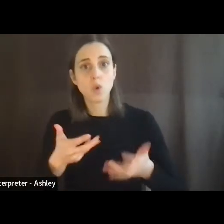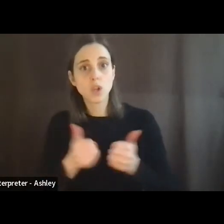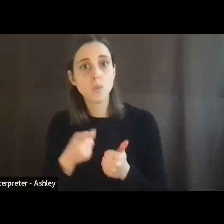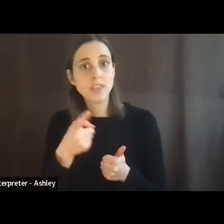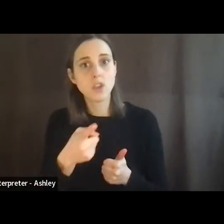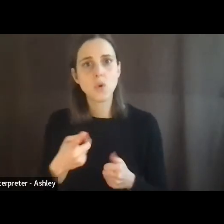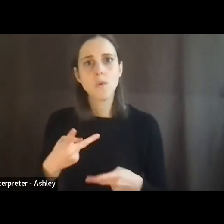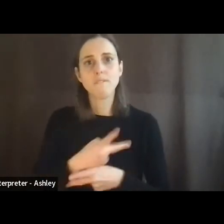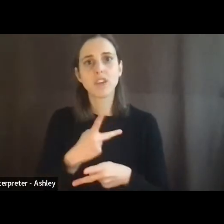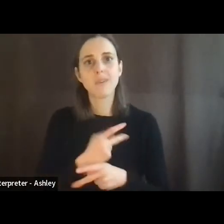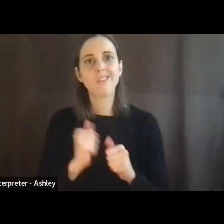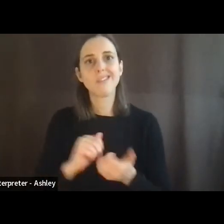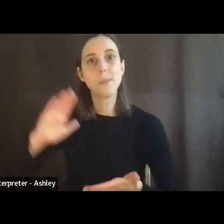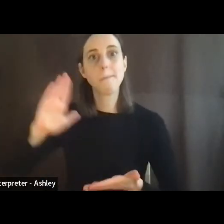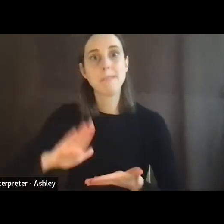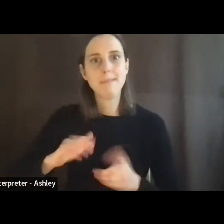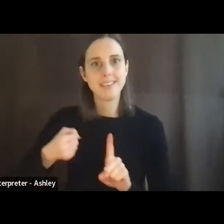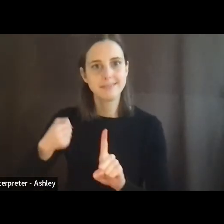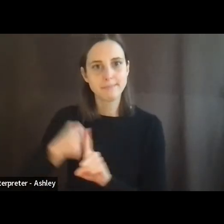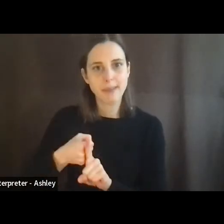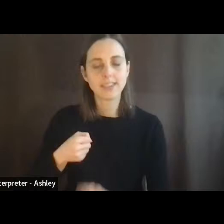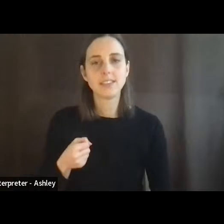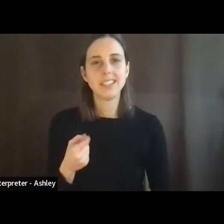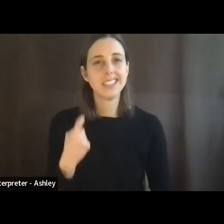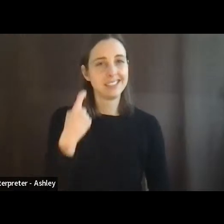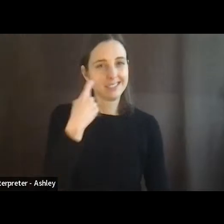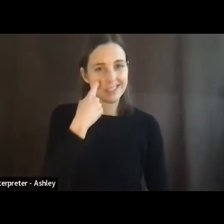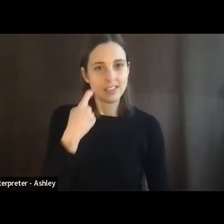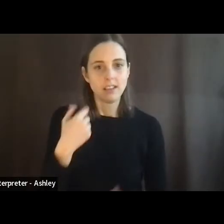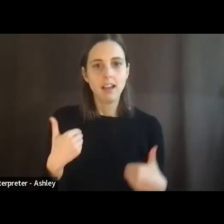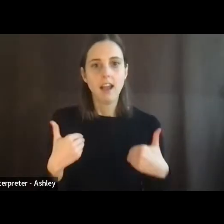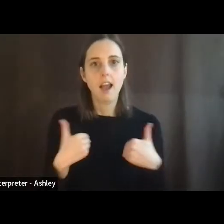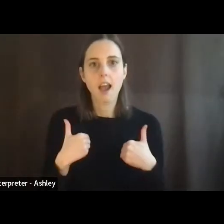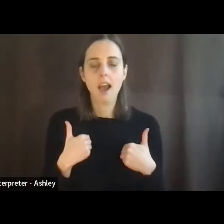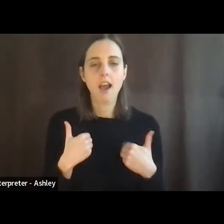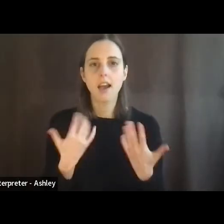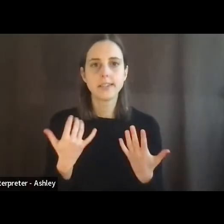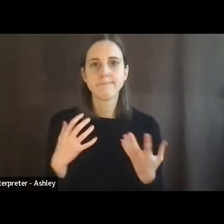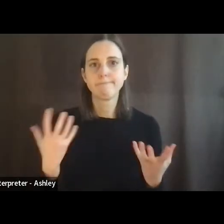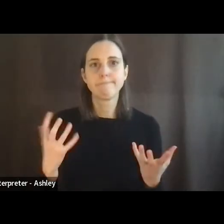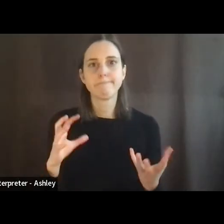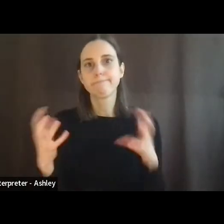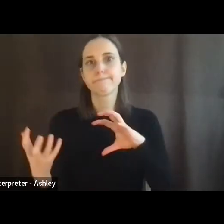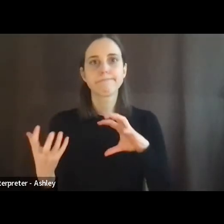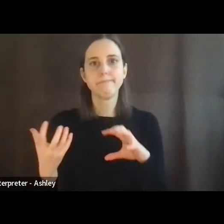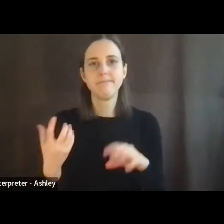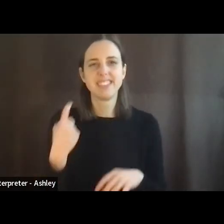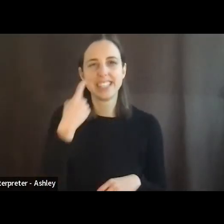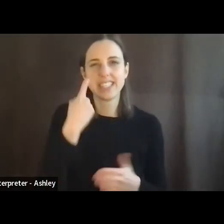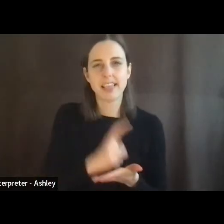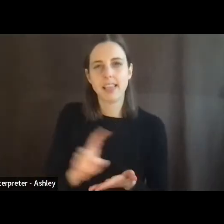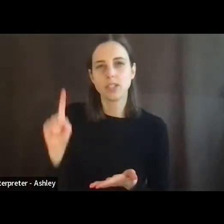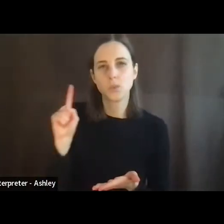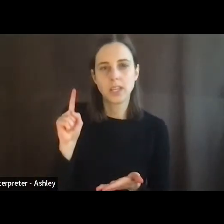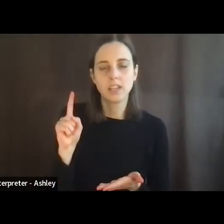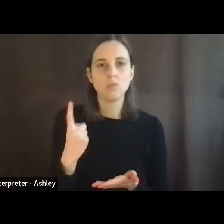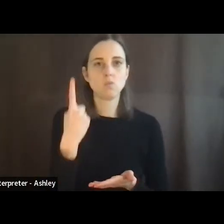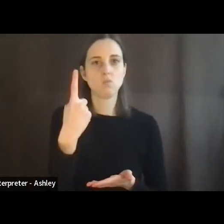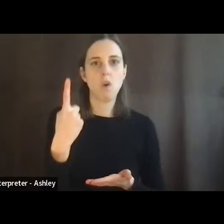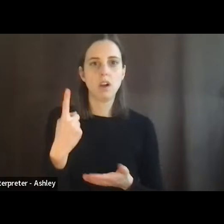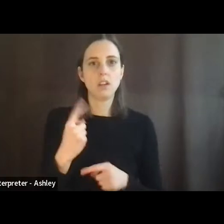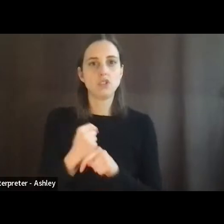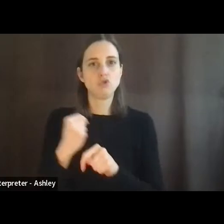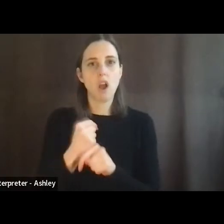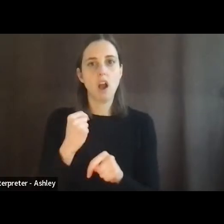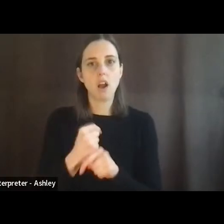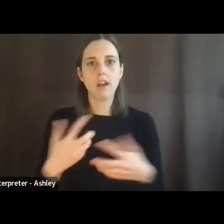that. We just had an incident within the last week where a truck rolled over